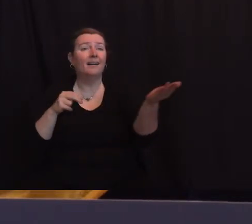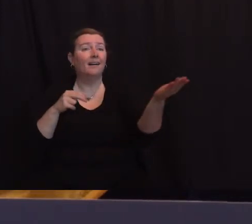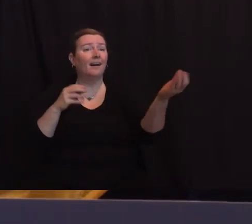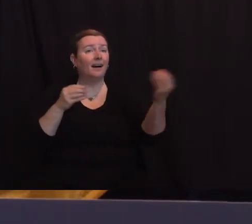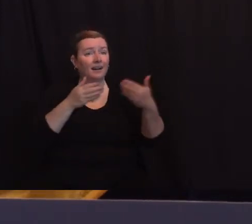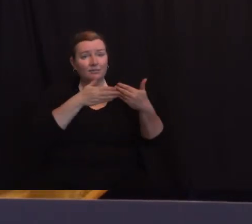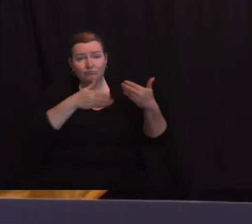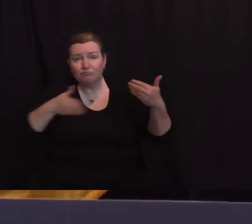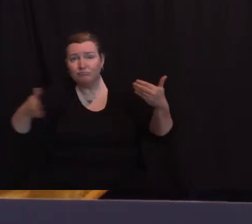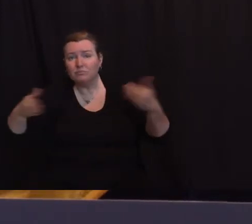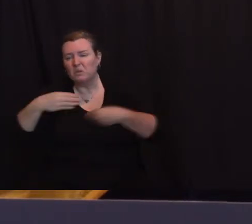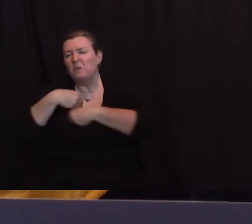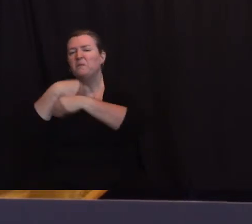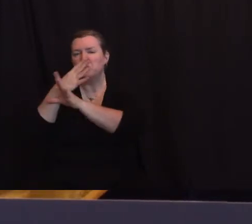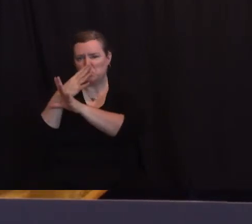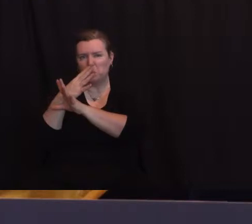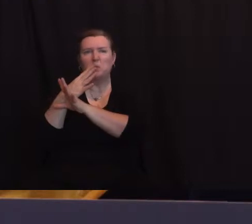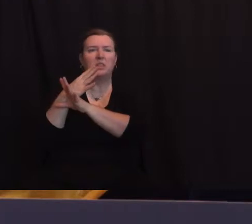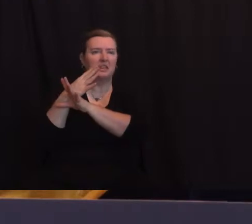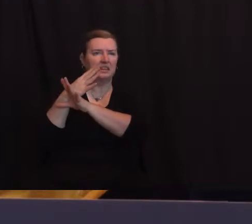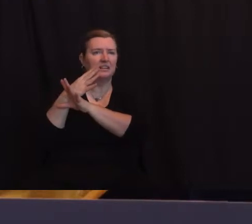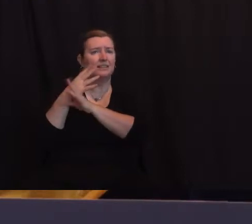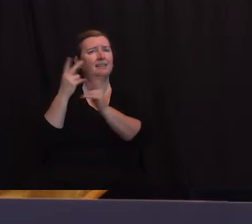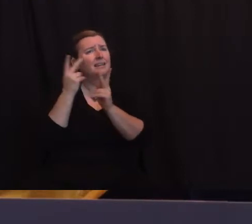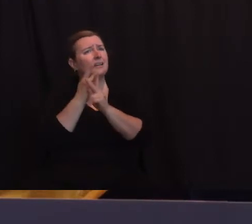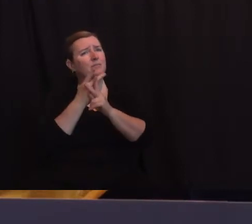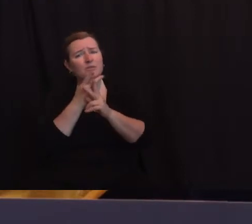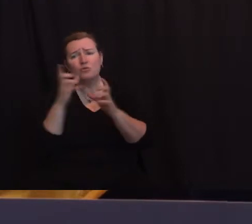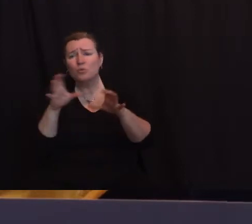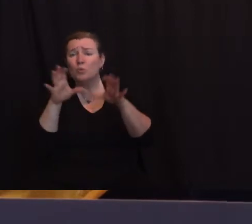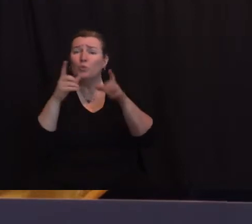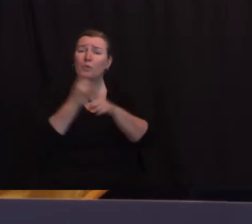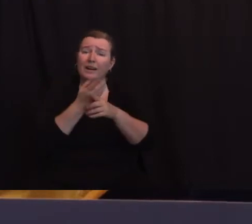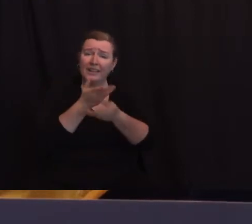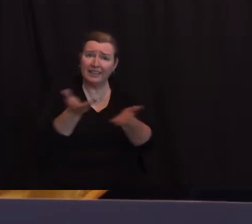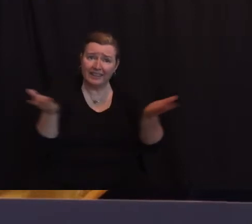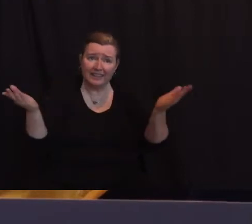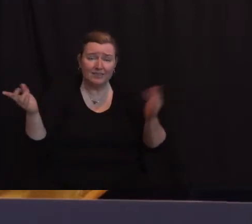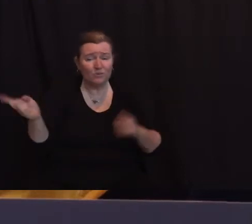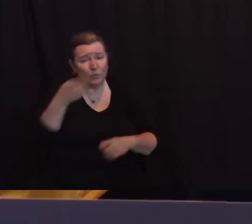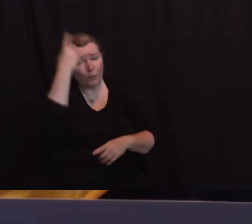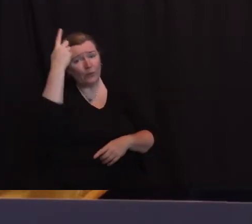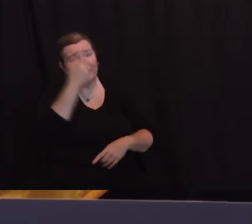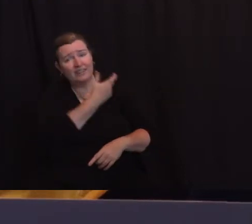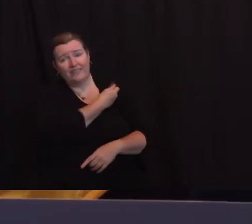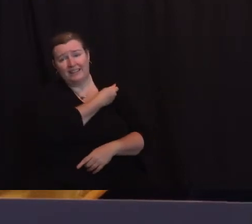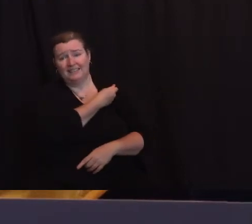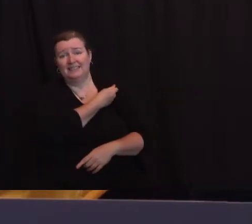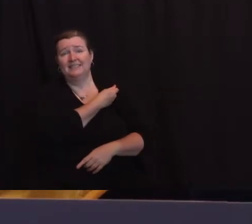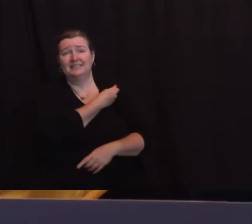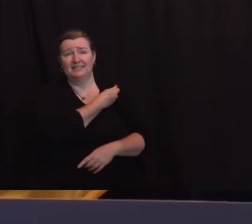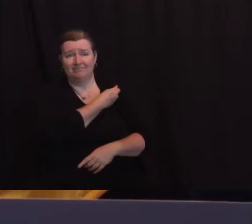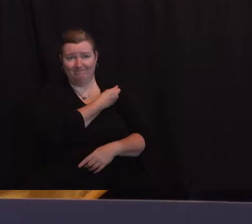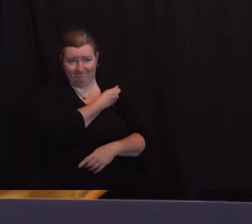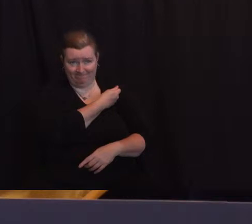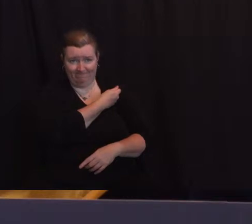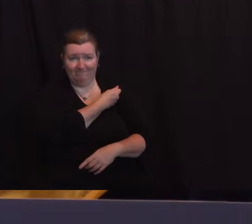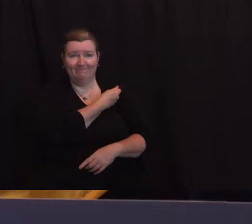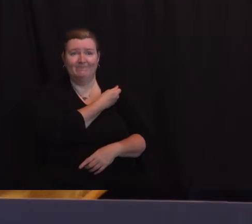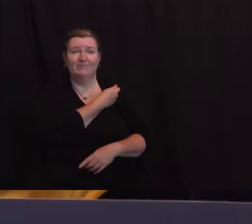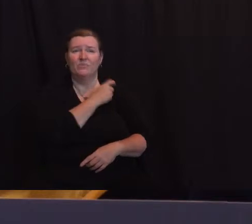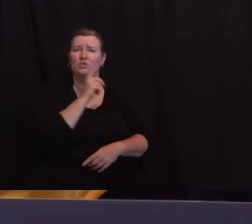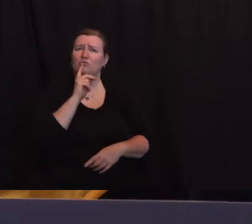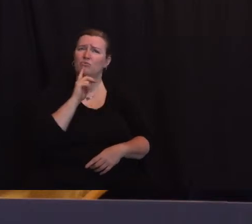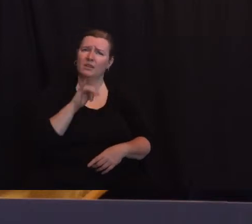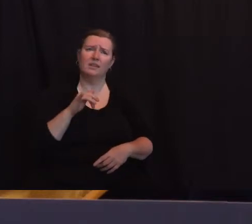days. Please, folks, keep doing the right thing. Please get vaccinated. Forget about what it does for Jersey. And by the way, it does a lot